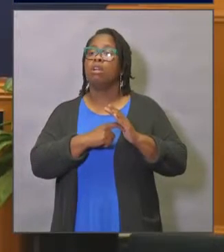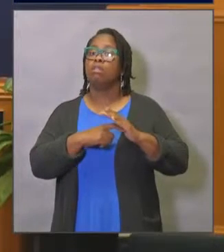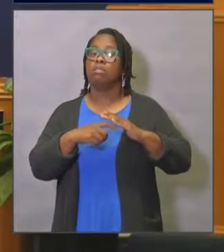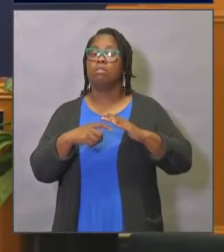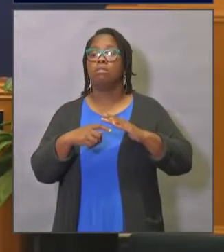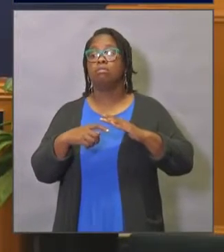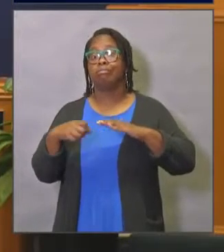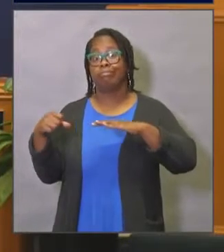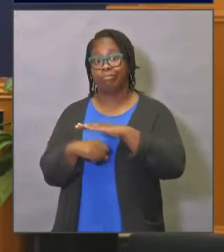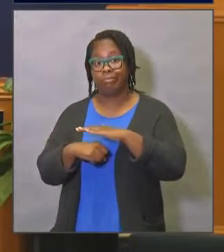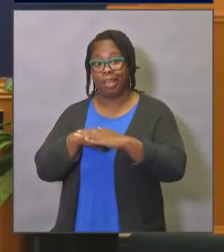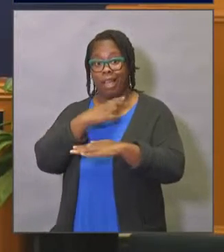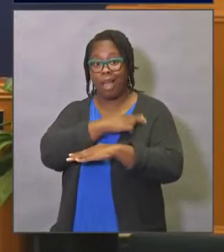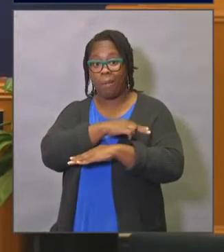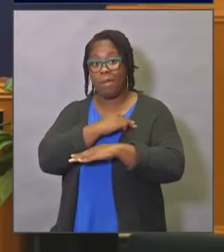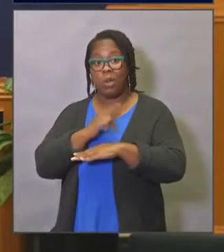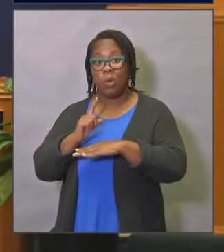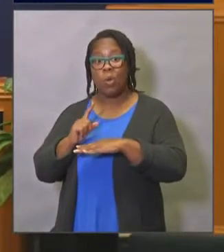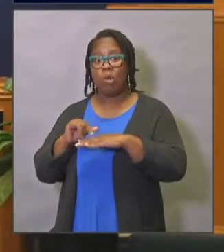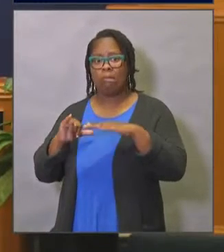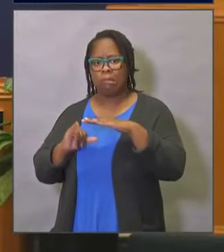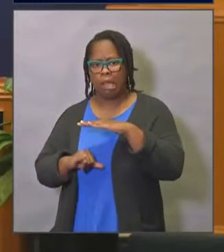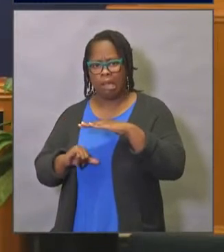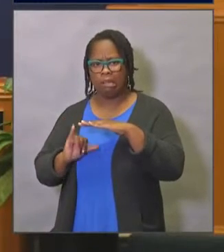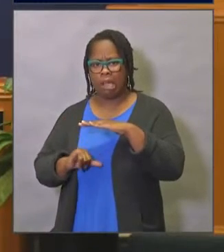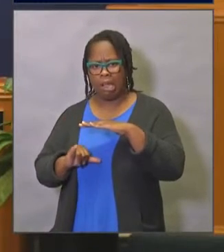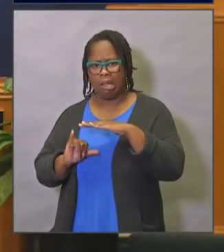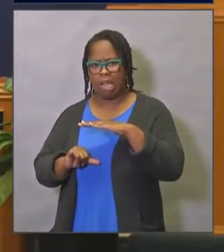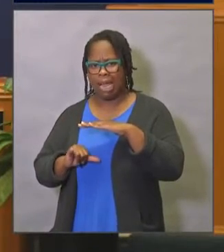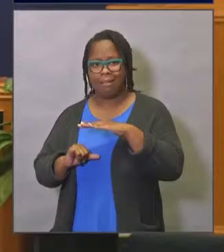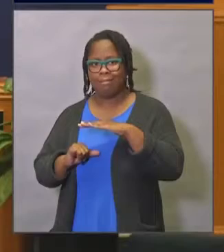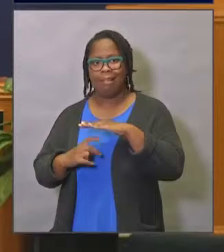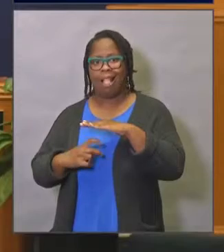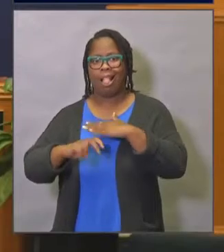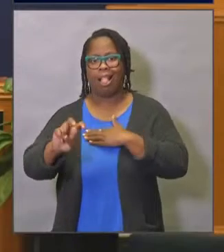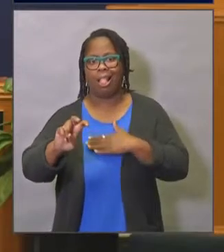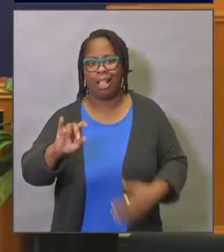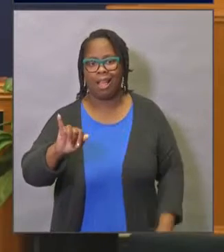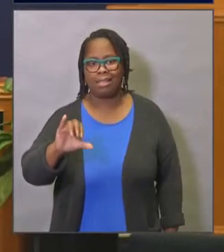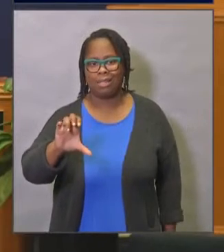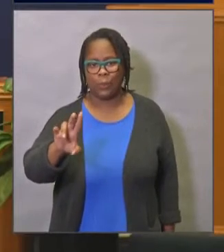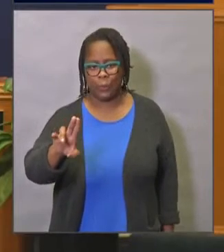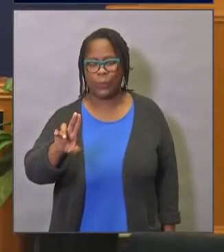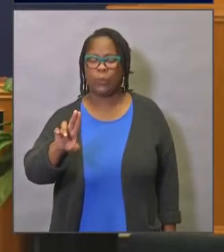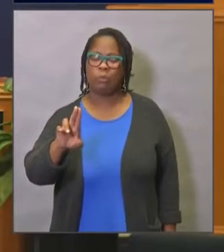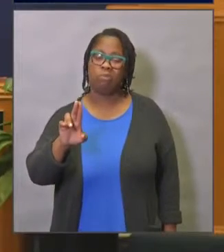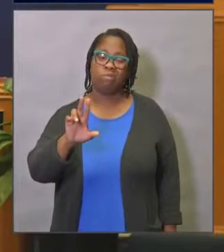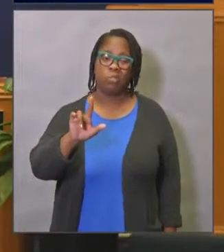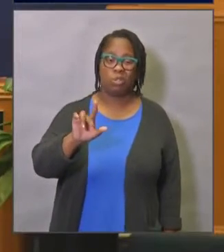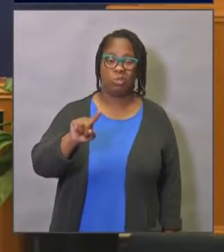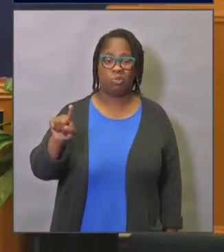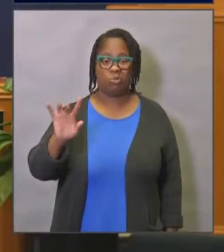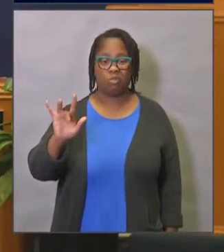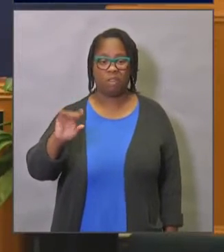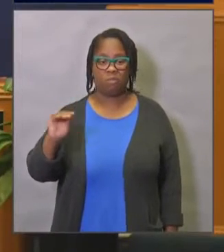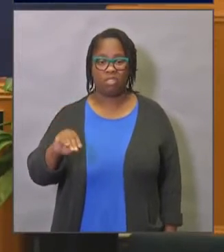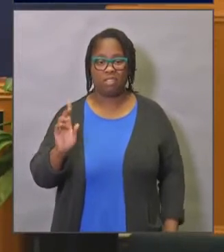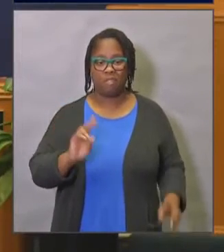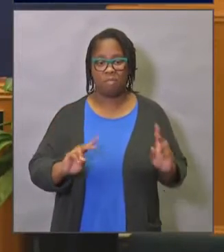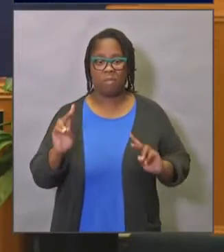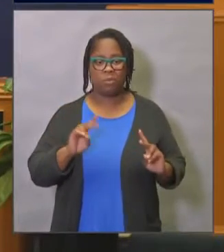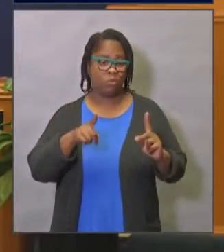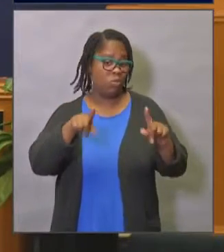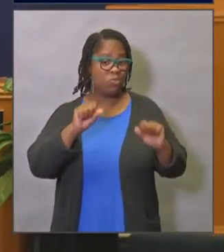And, right now it's easily at between 23% and 25% of patients. So you can pretty much predict that